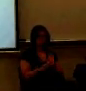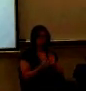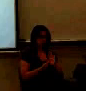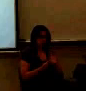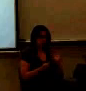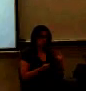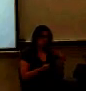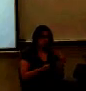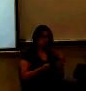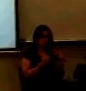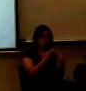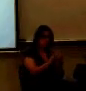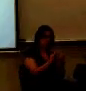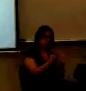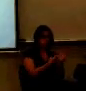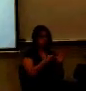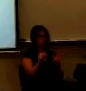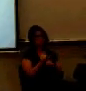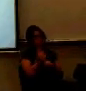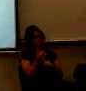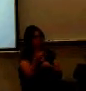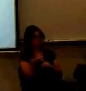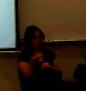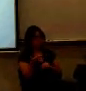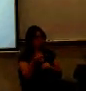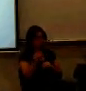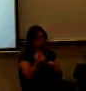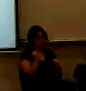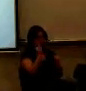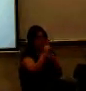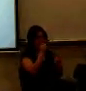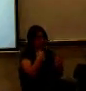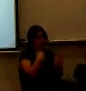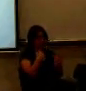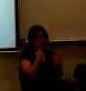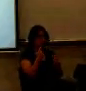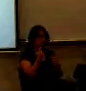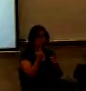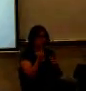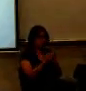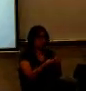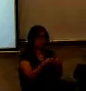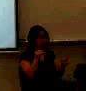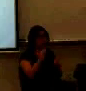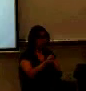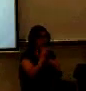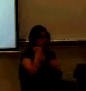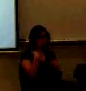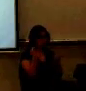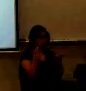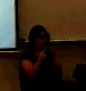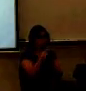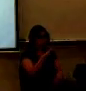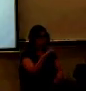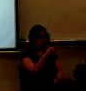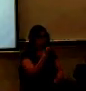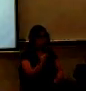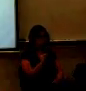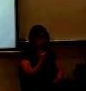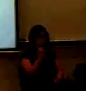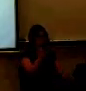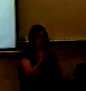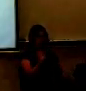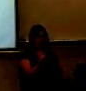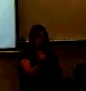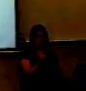sometimes yes, sometimes it's other causes. And you could imagine there being a combined effect, right, if you have a big bloom. One of the